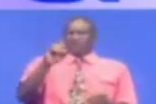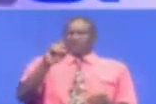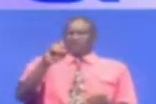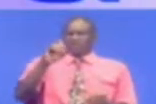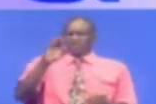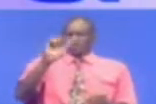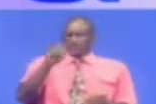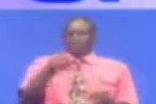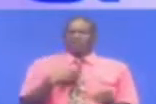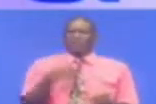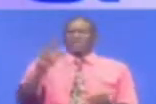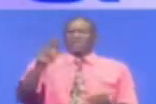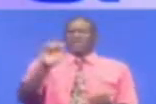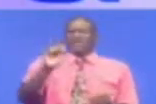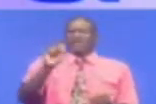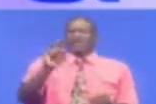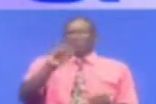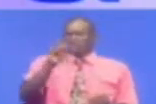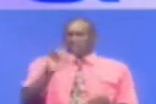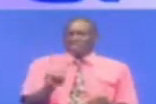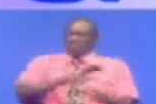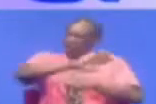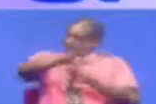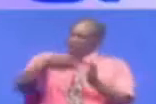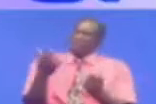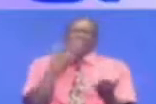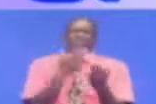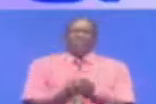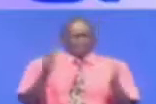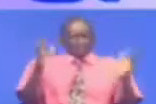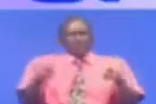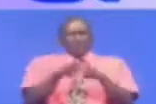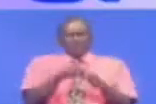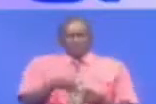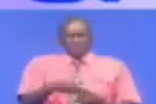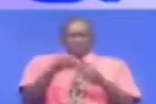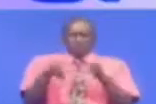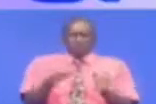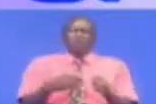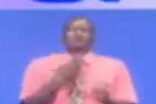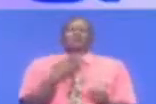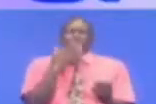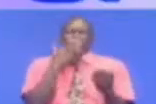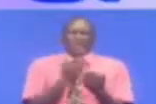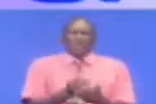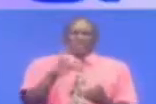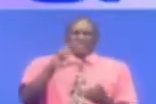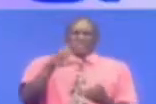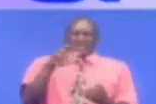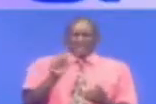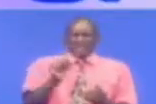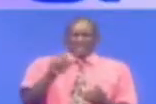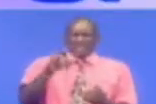Kakuzi. They are all on the screen. We'd like to thank them. And also, most sincerely, thank Siala Resort. I never knew